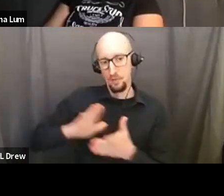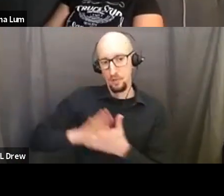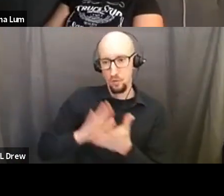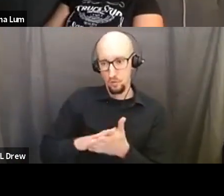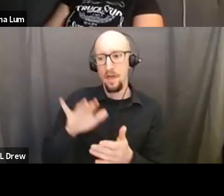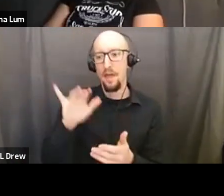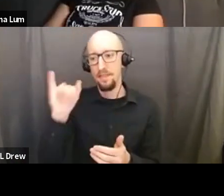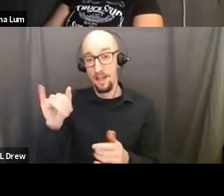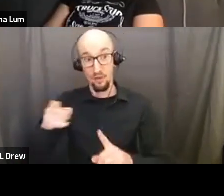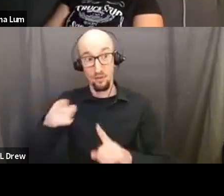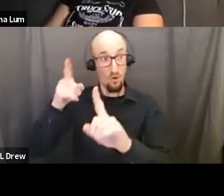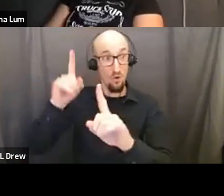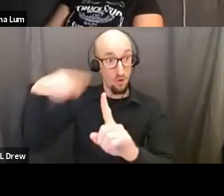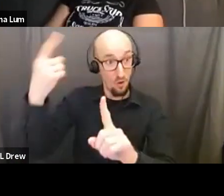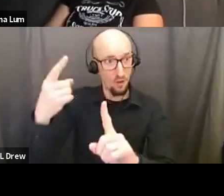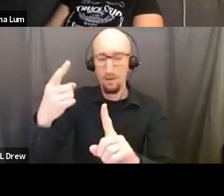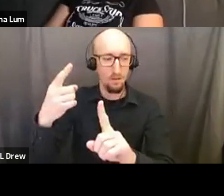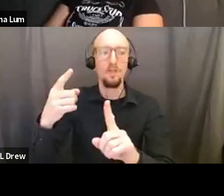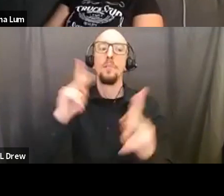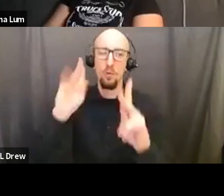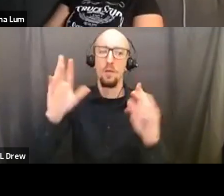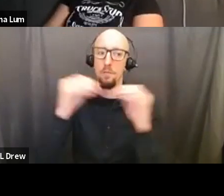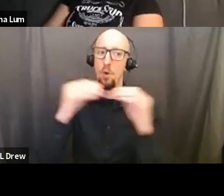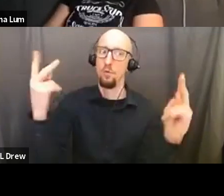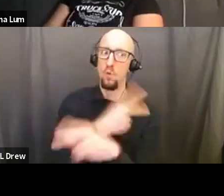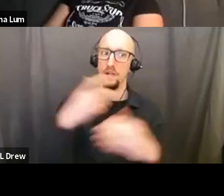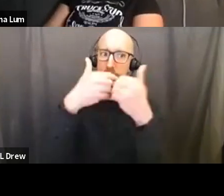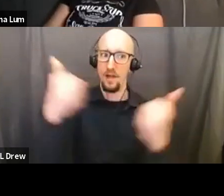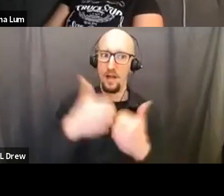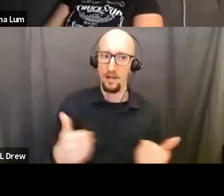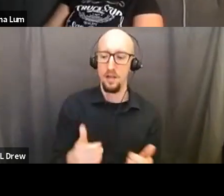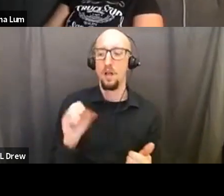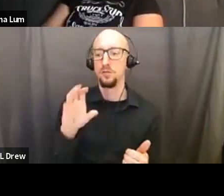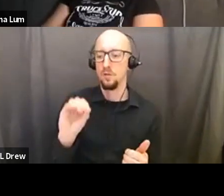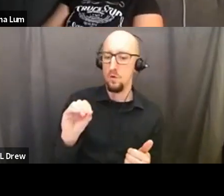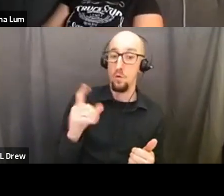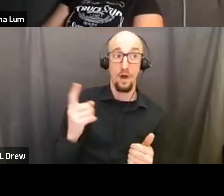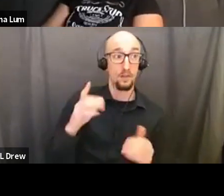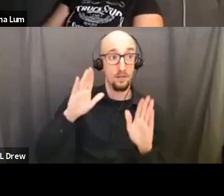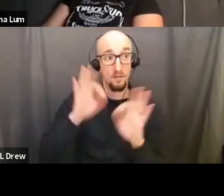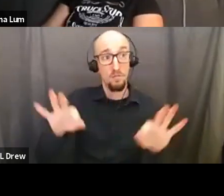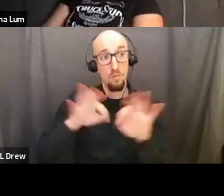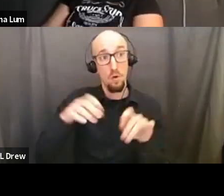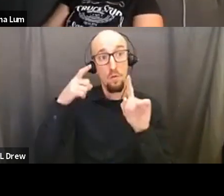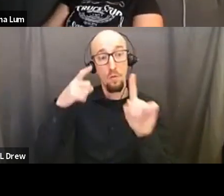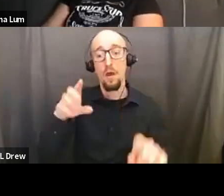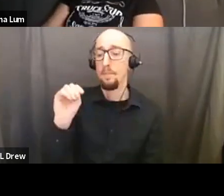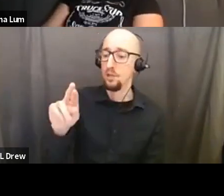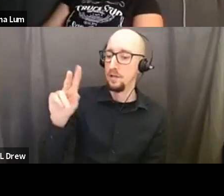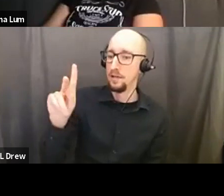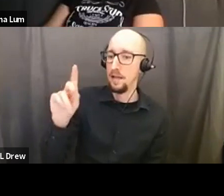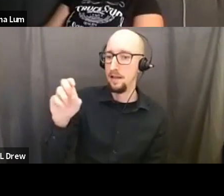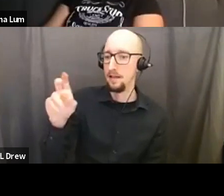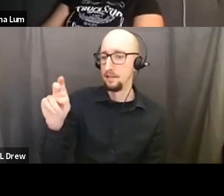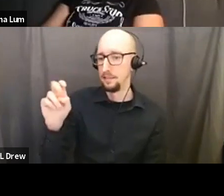be further divided. We should avoid that. So one of the great points in Mr. Kallenberg's presentation is